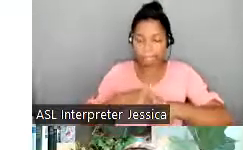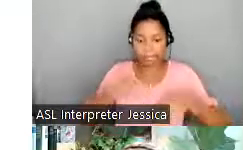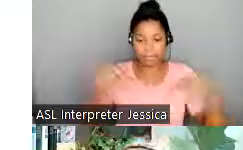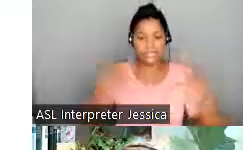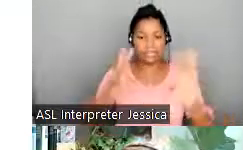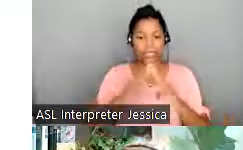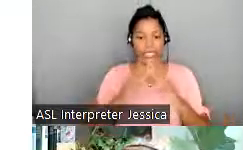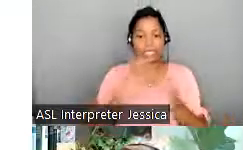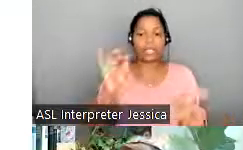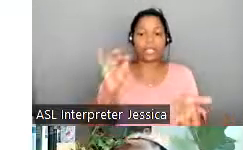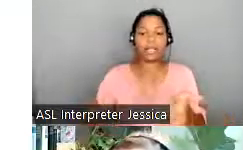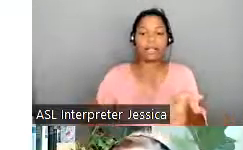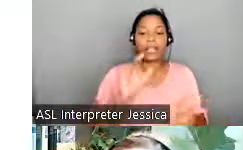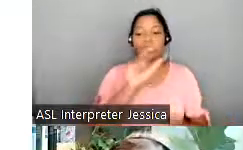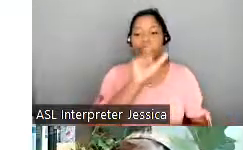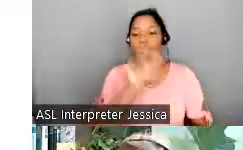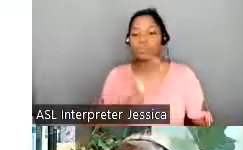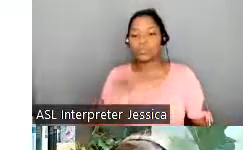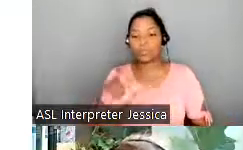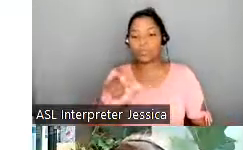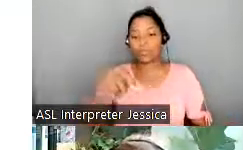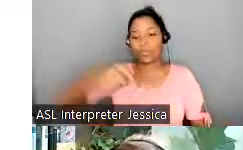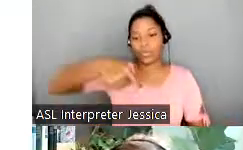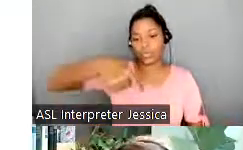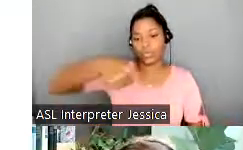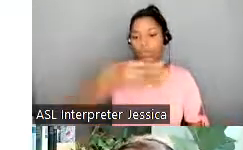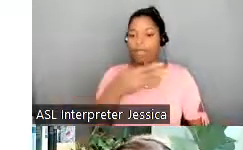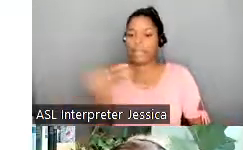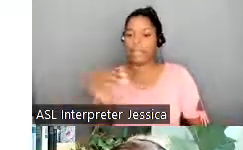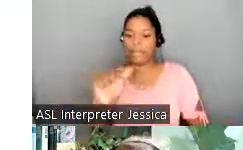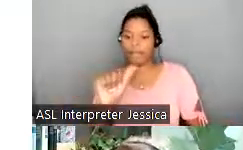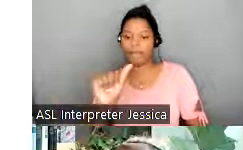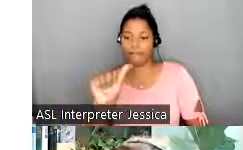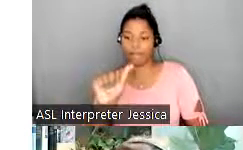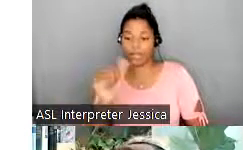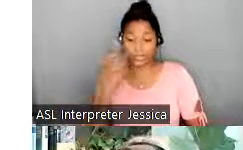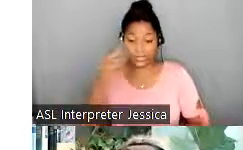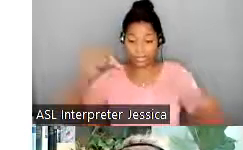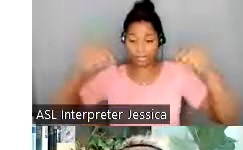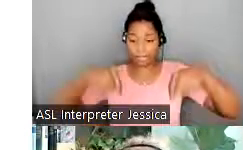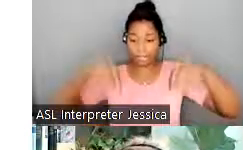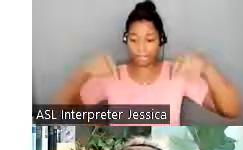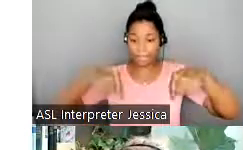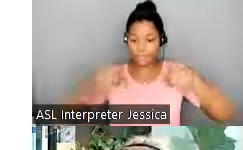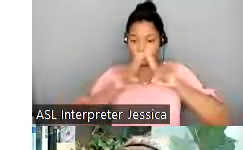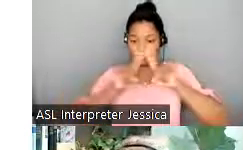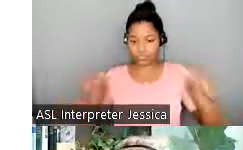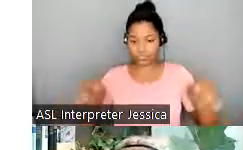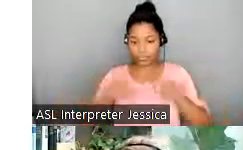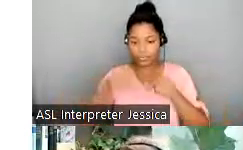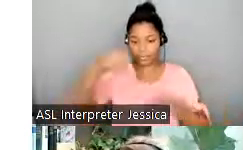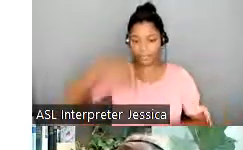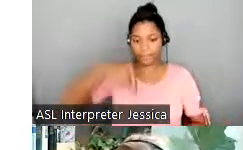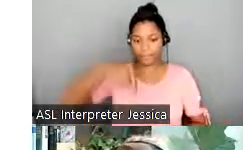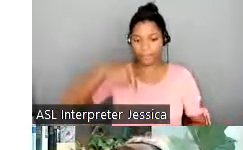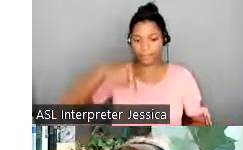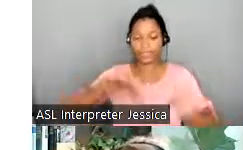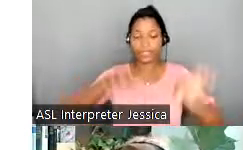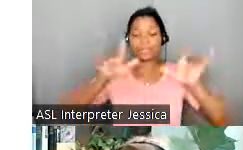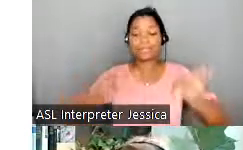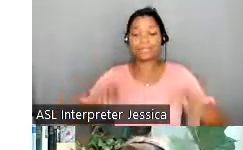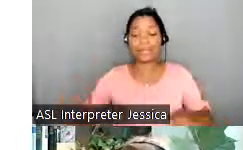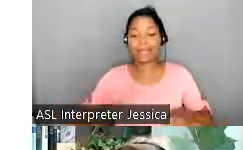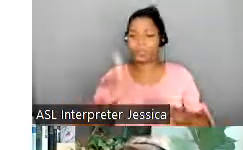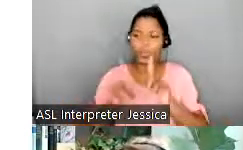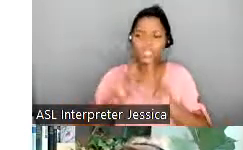by clicking the Zoom question and answer or Q&A button at the bottom of your screen. Just simply type your question into